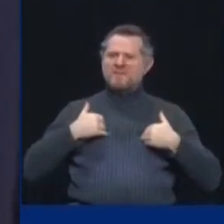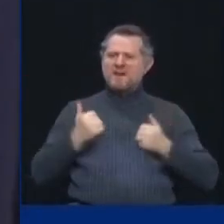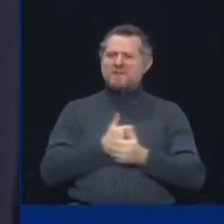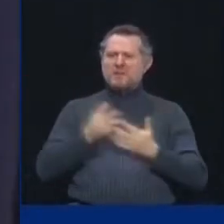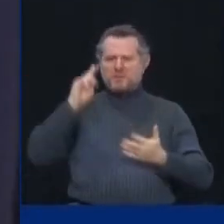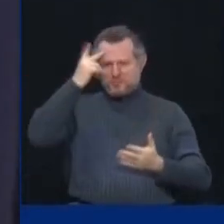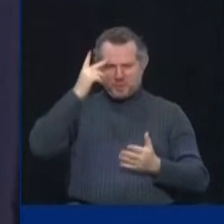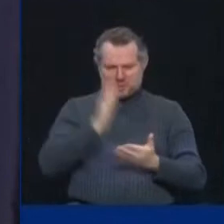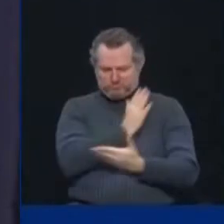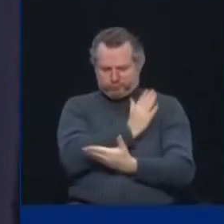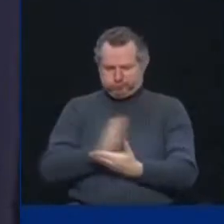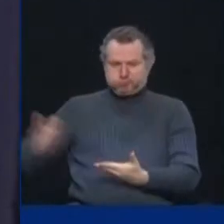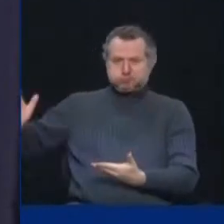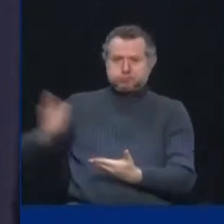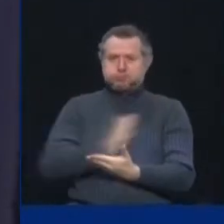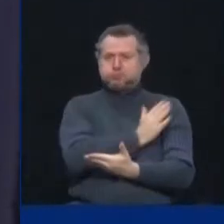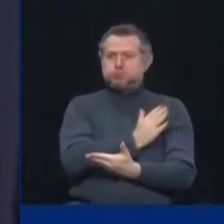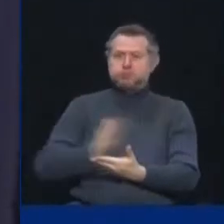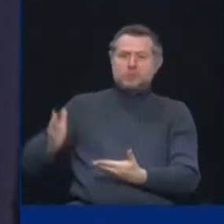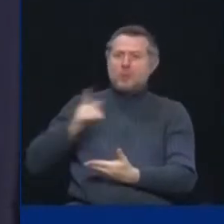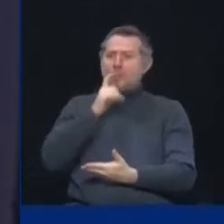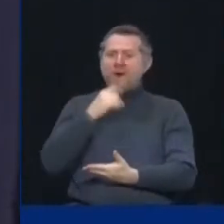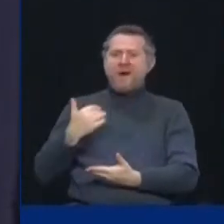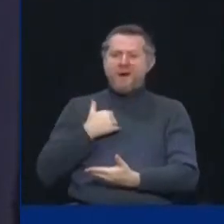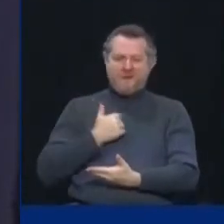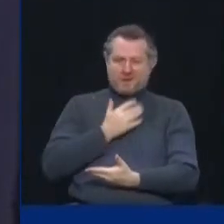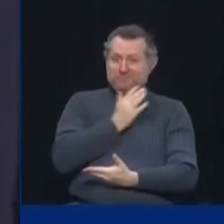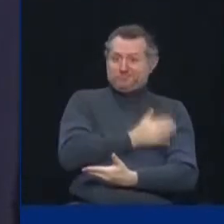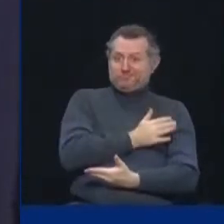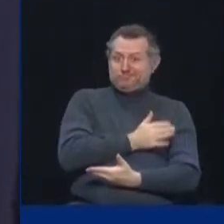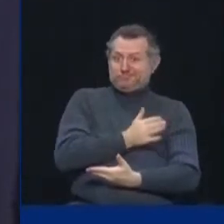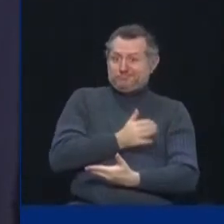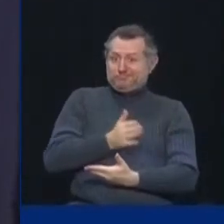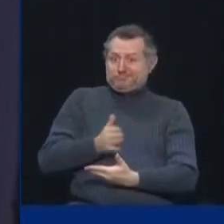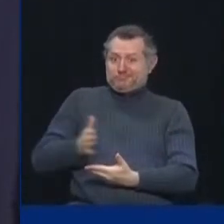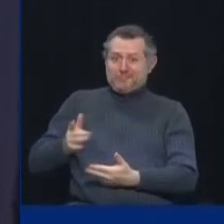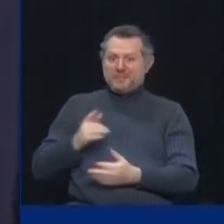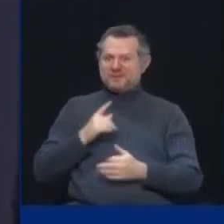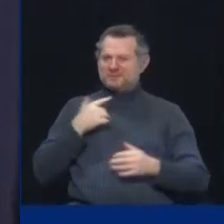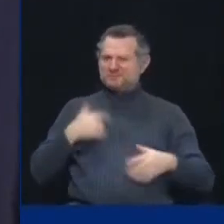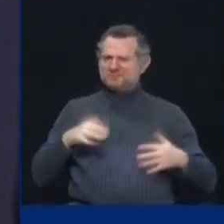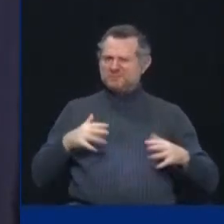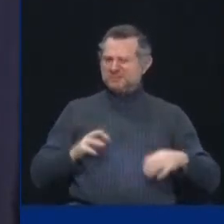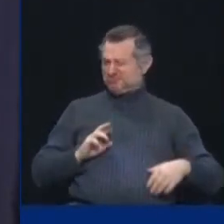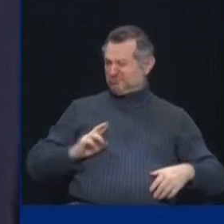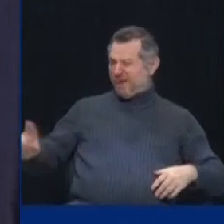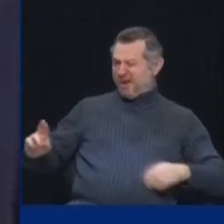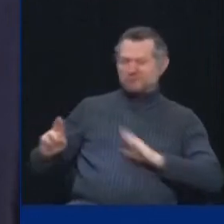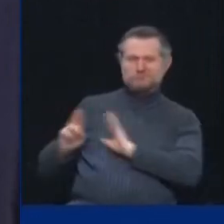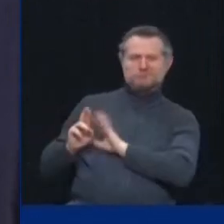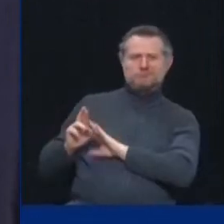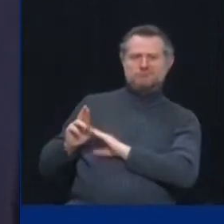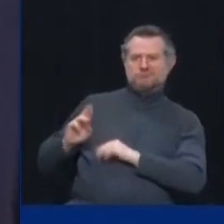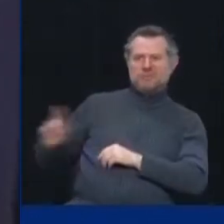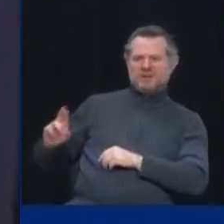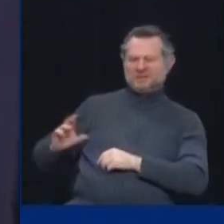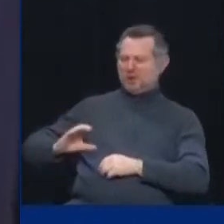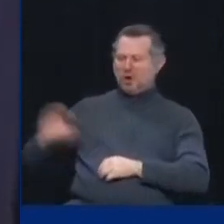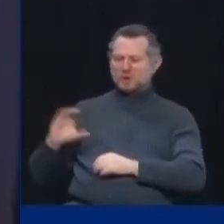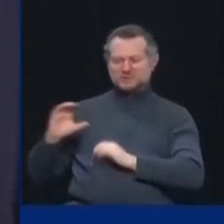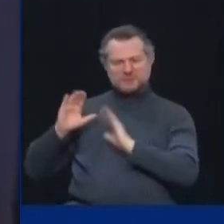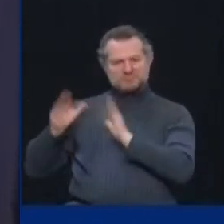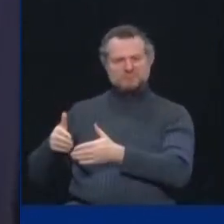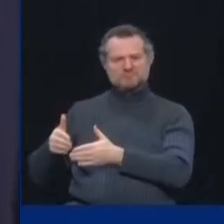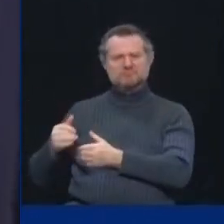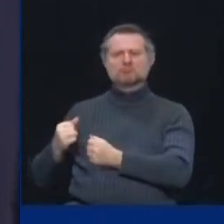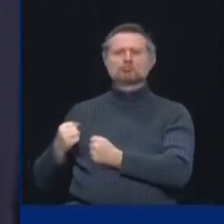full spectrum. We have the most rabid conservatives you find anywhere, and we